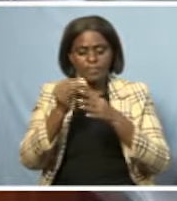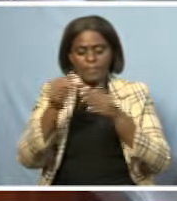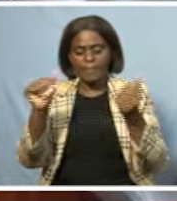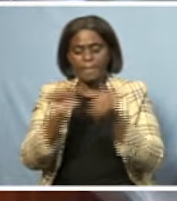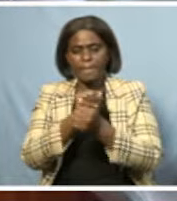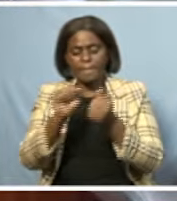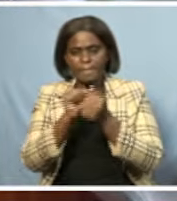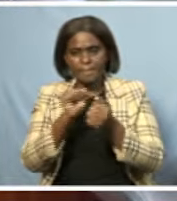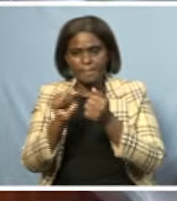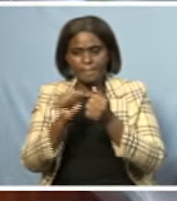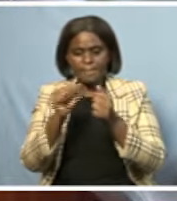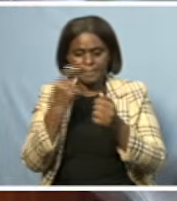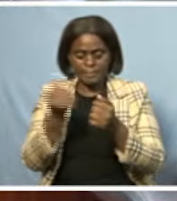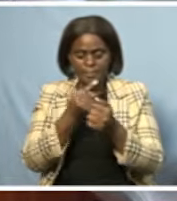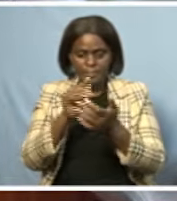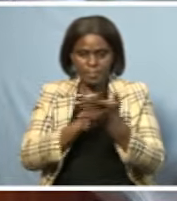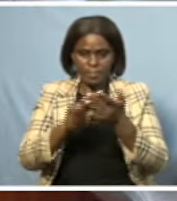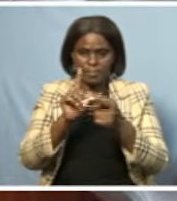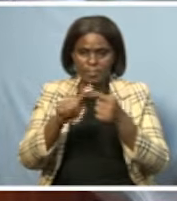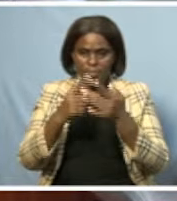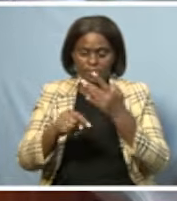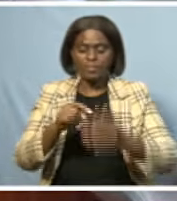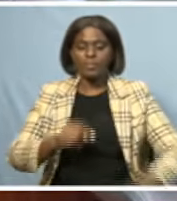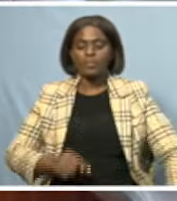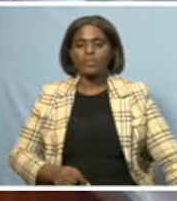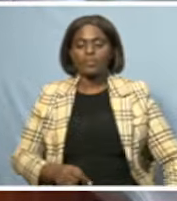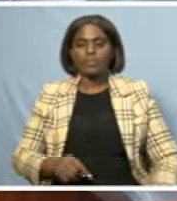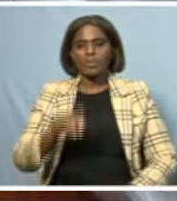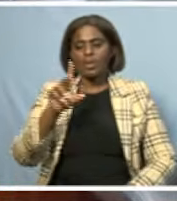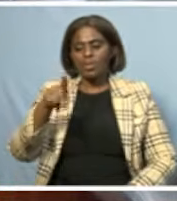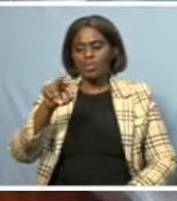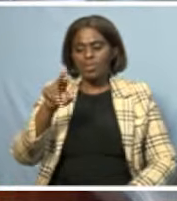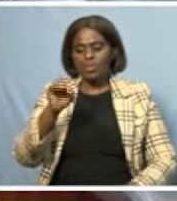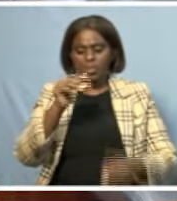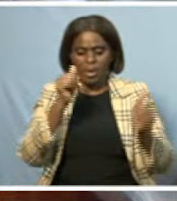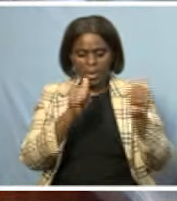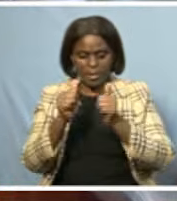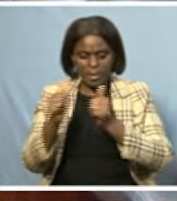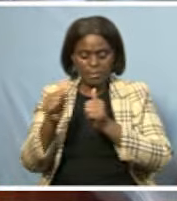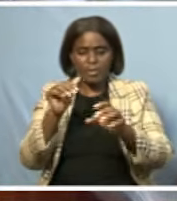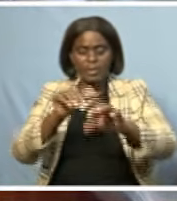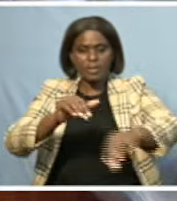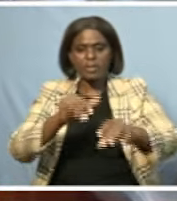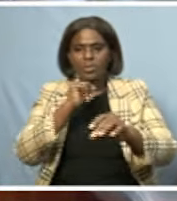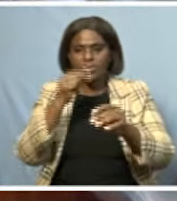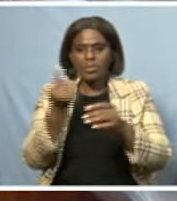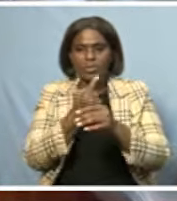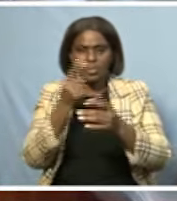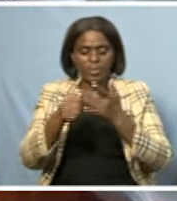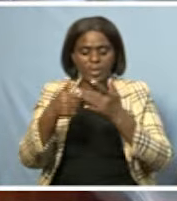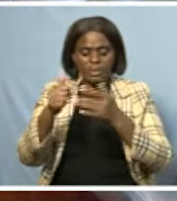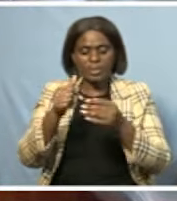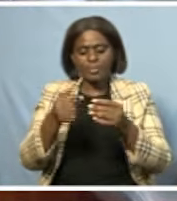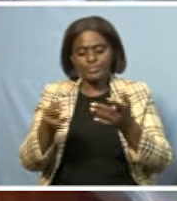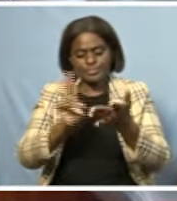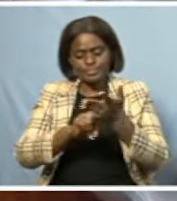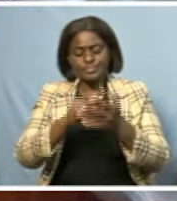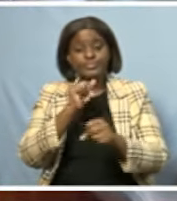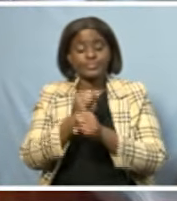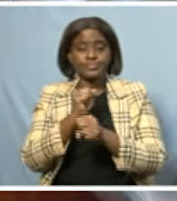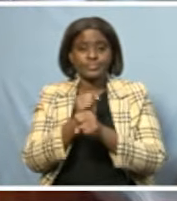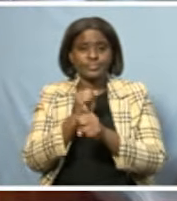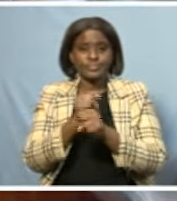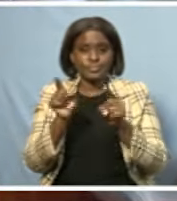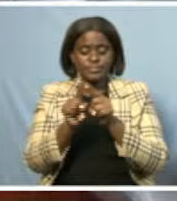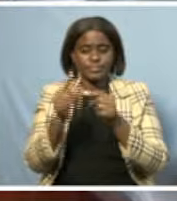disasters, basically to being proactive. Instead of being reactive